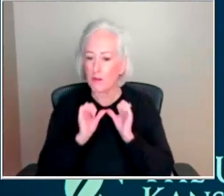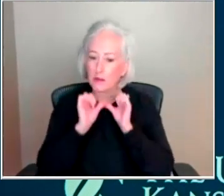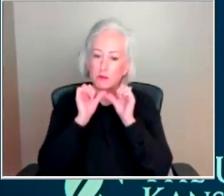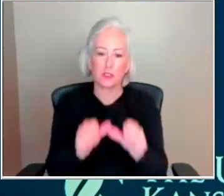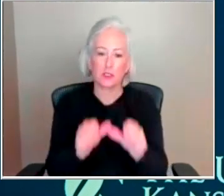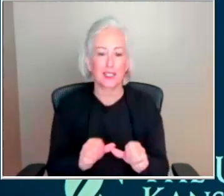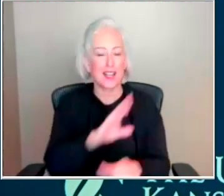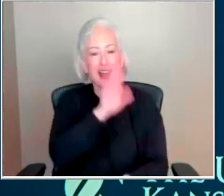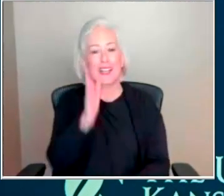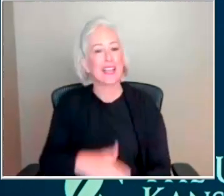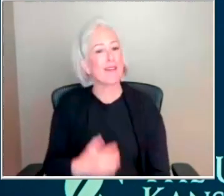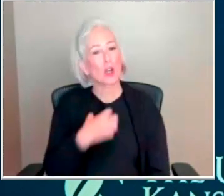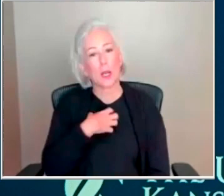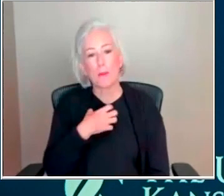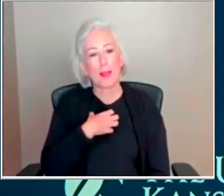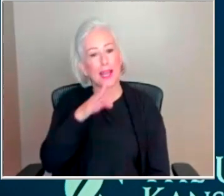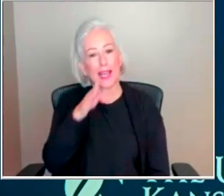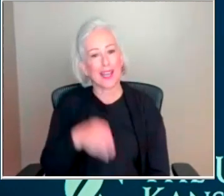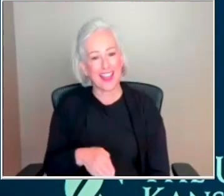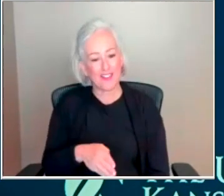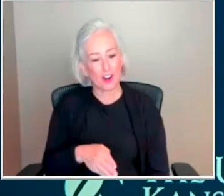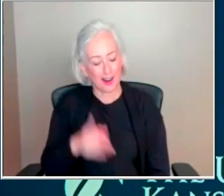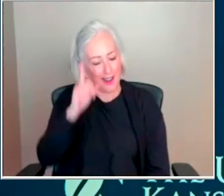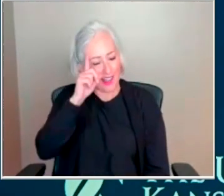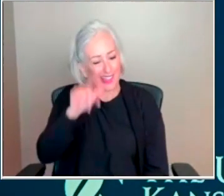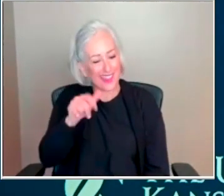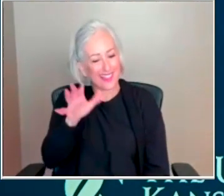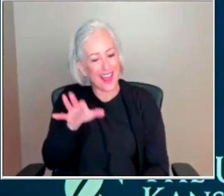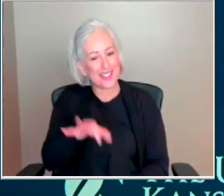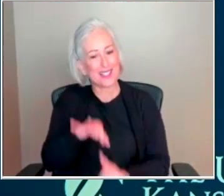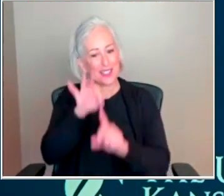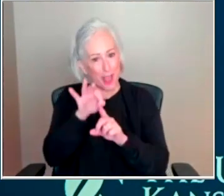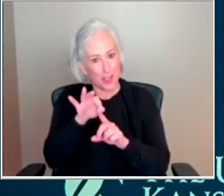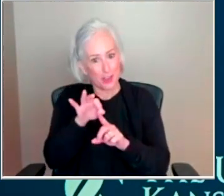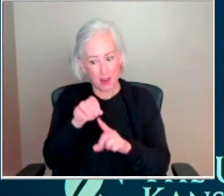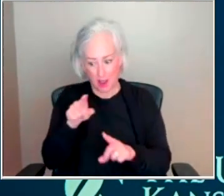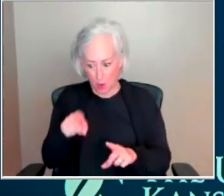that's kind of special, I think, as well. And when you get a chance to help